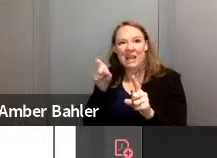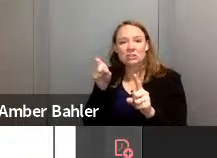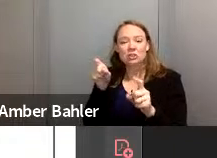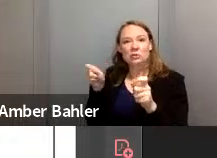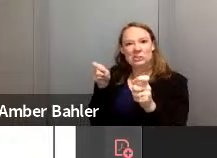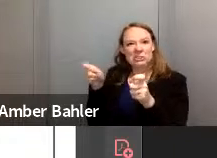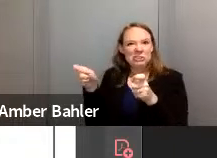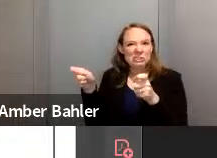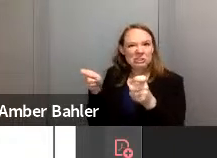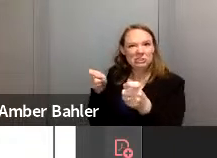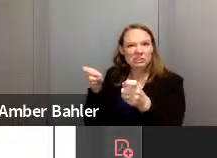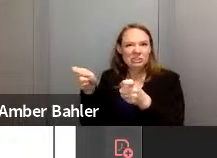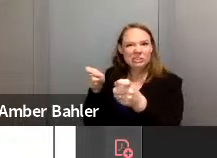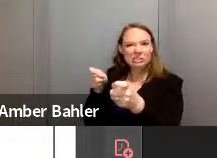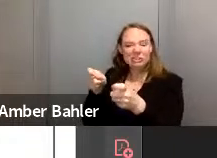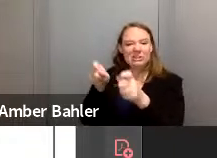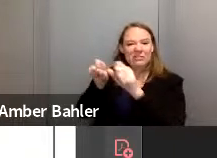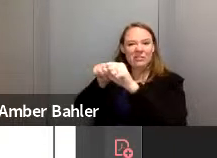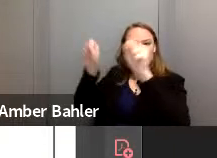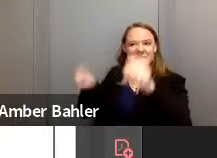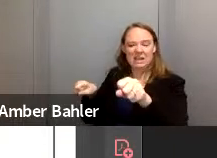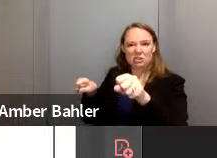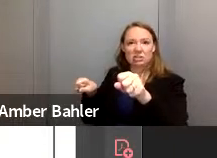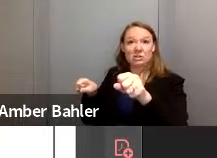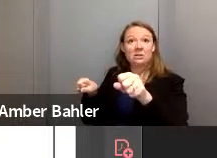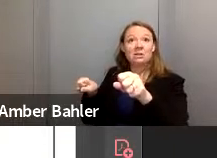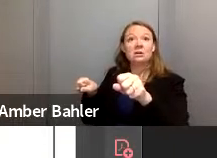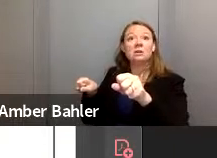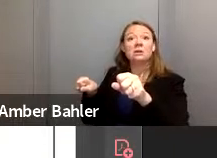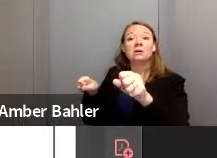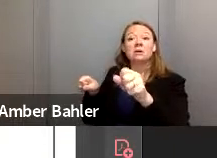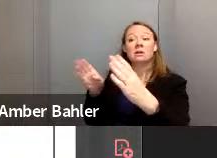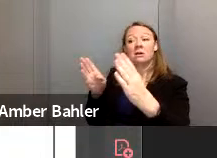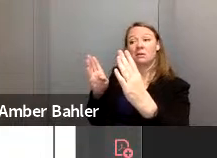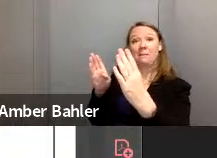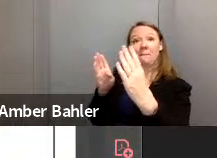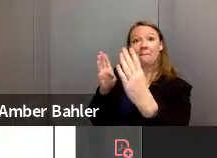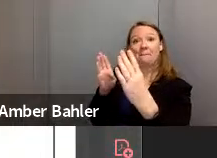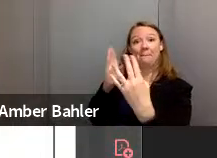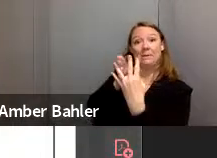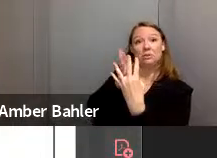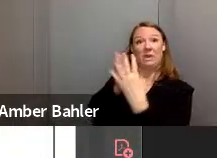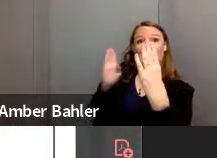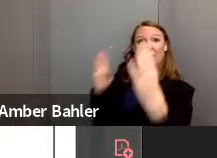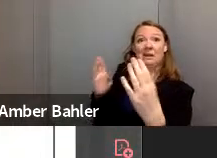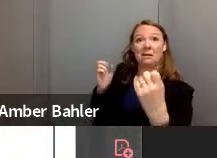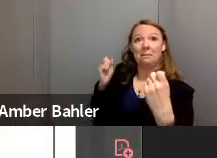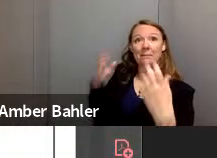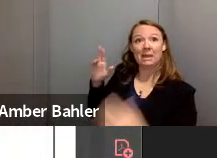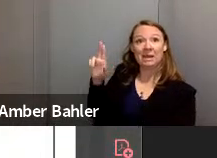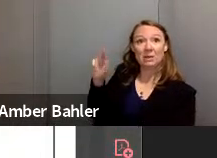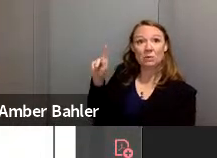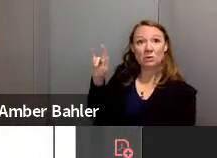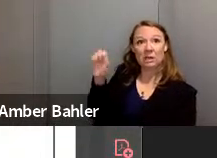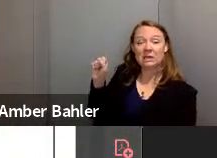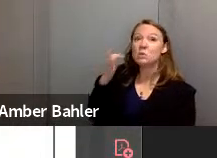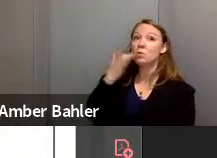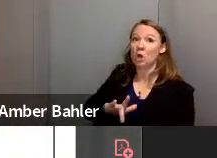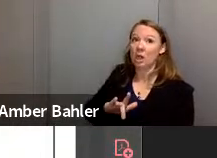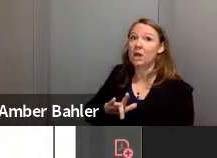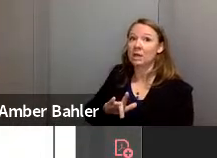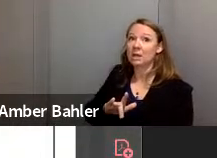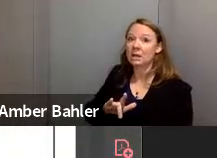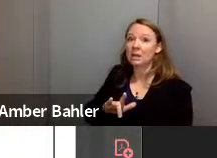station in between a bunch of utilities, and we actually got really lucky in the sense of being able to fit